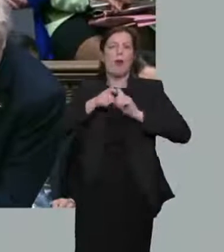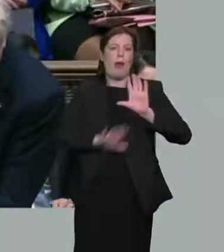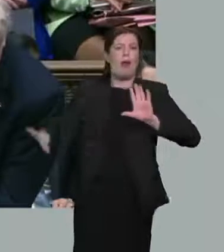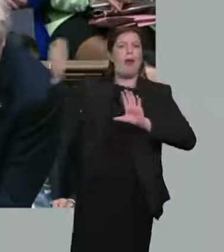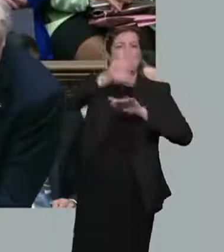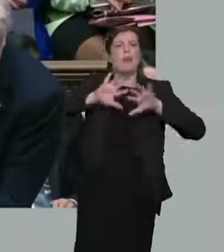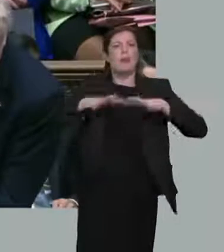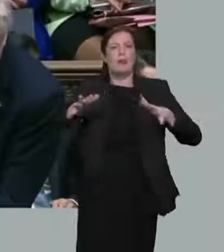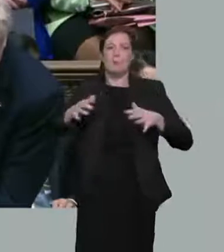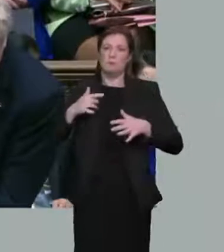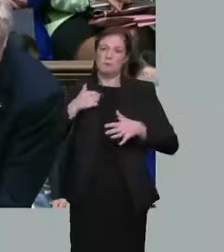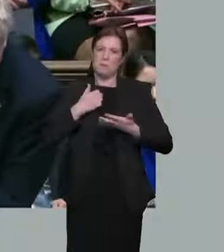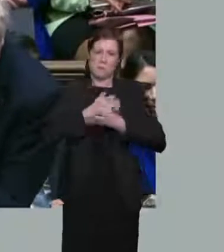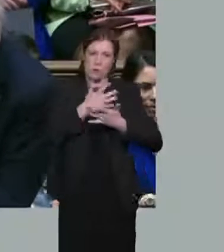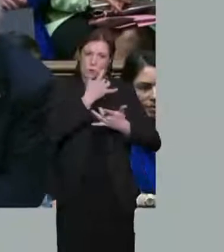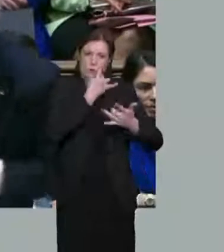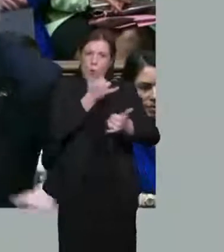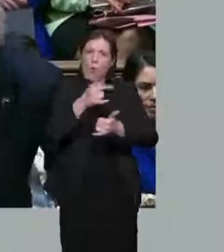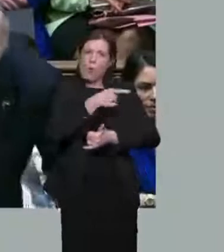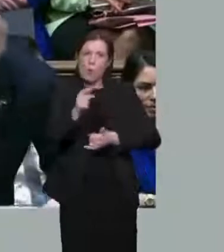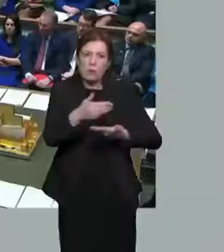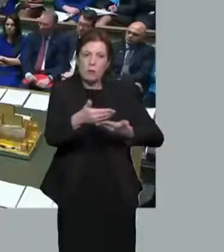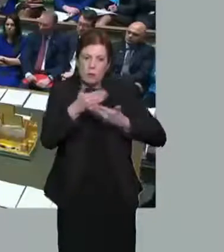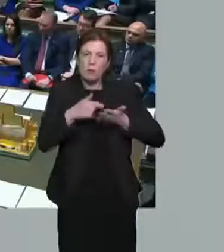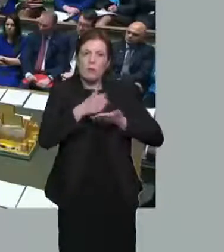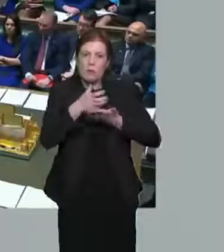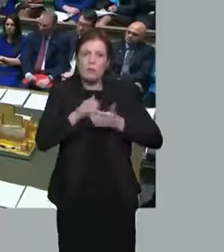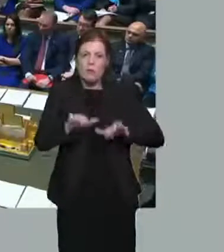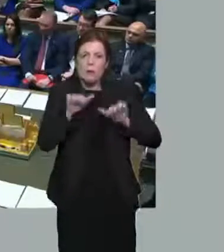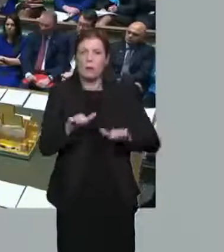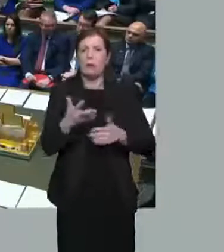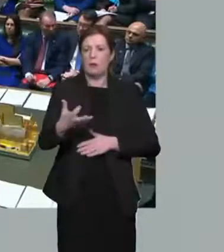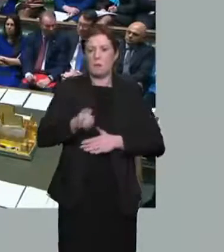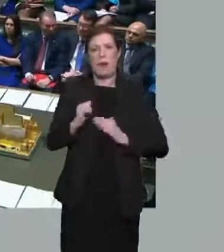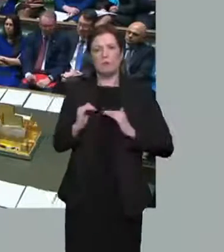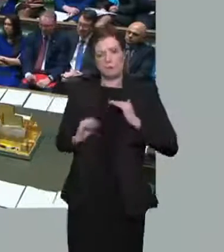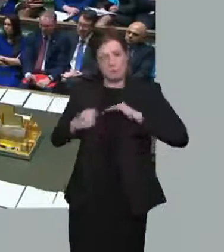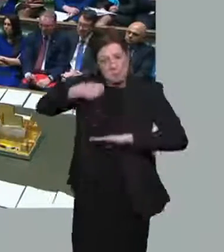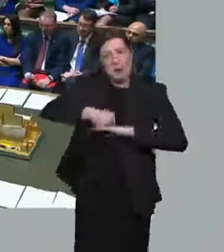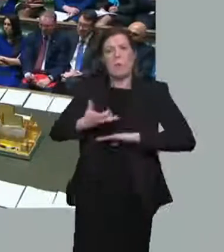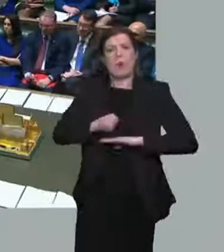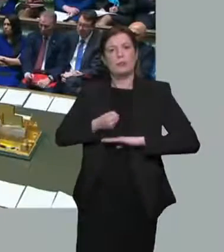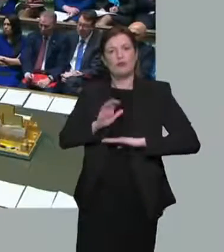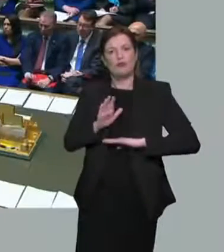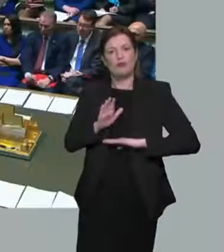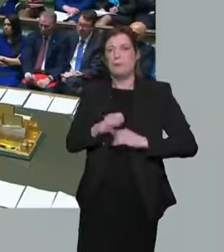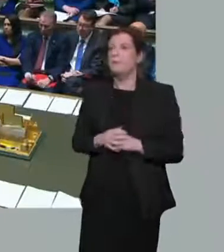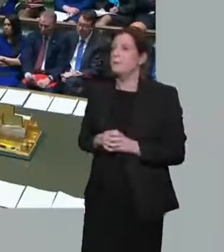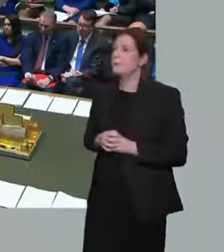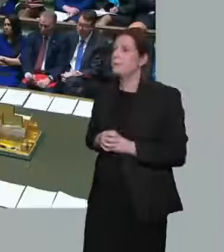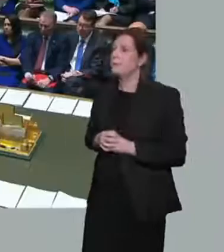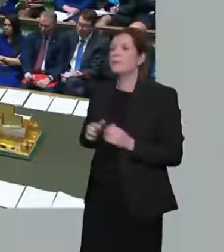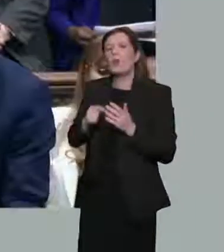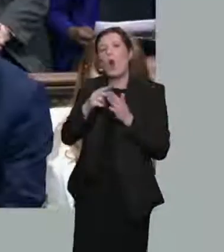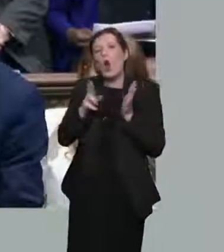are all paid the living wage, Mr Speaker. Keir Starmer. Mr Speaker, when Owen Paterson was on the